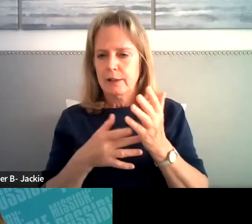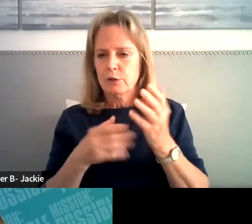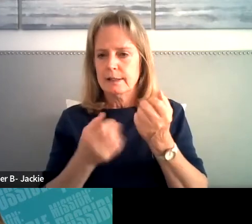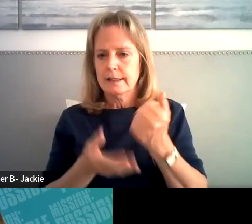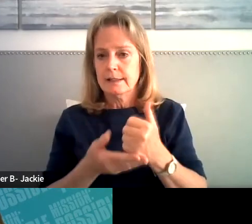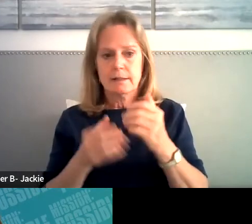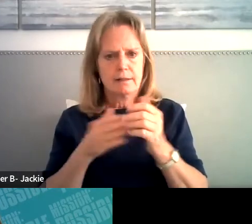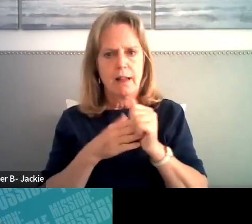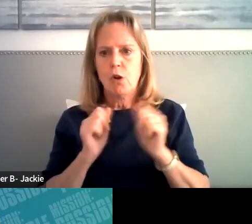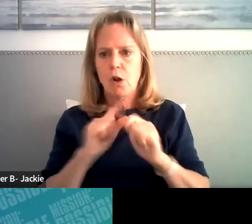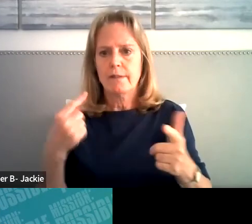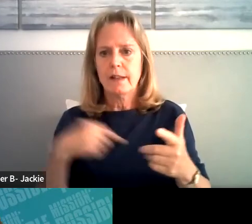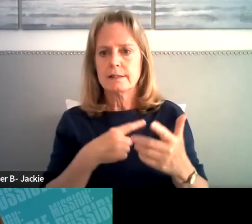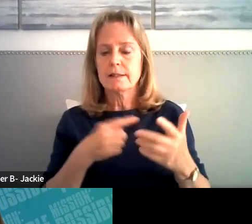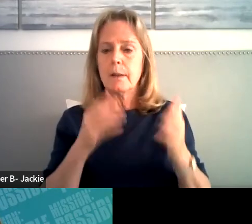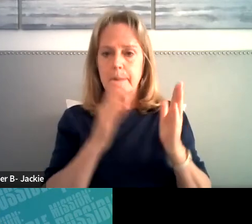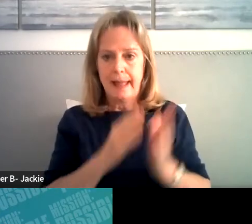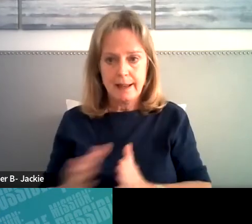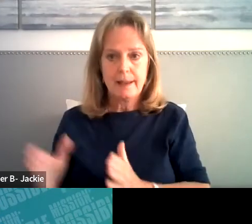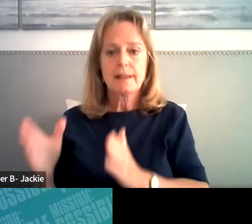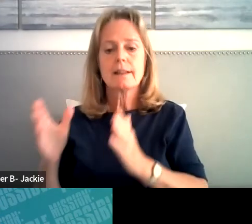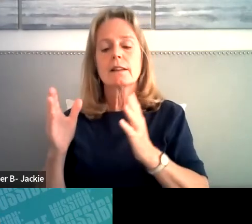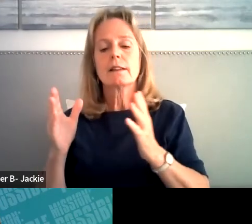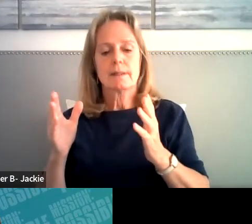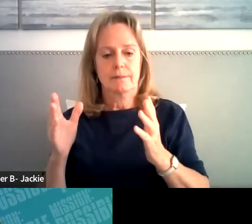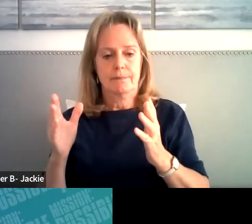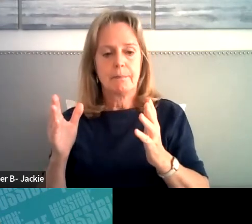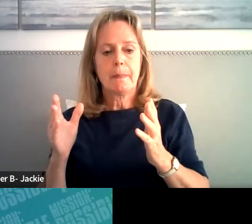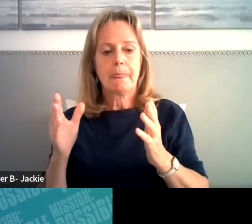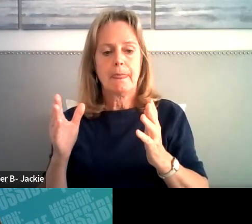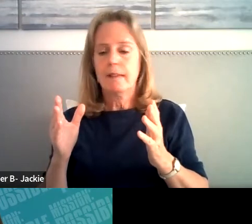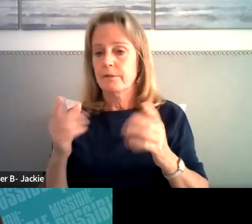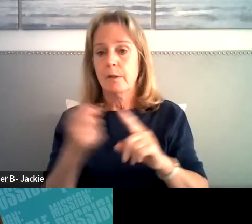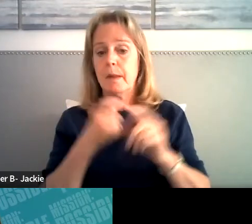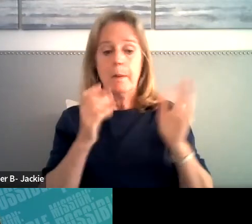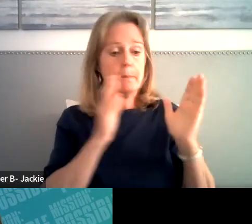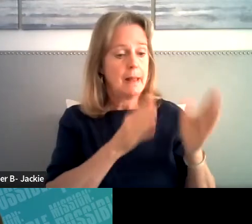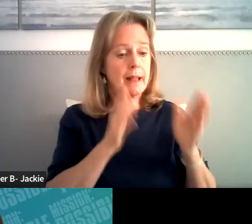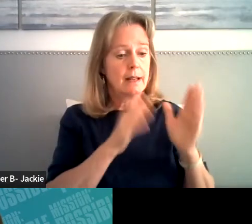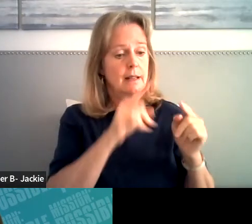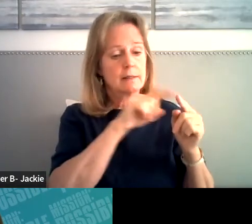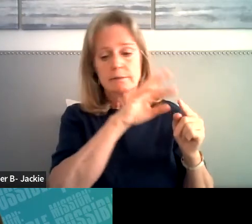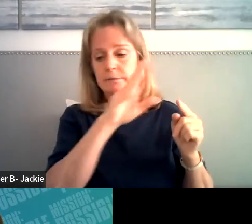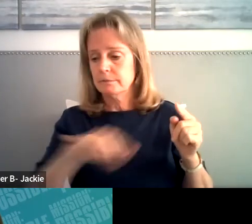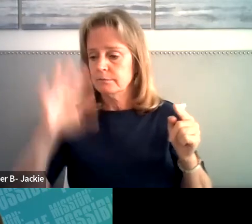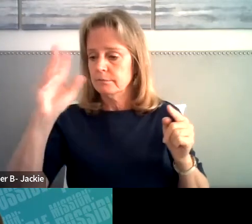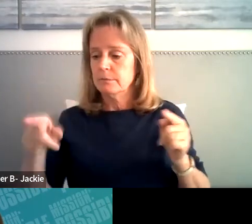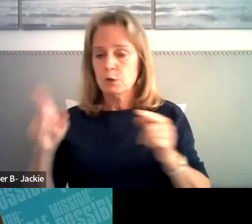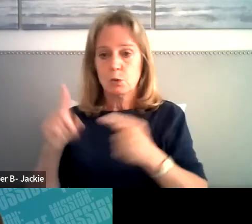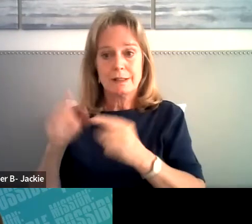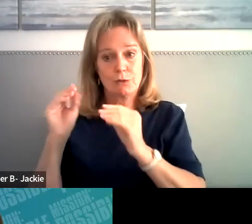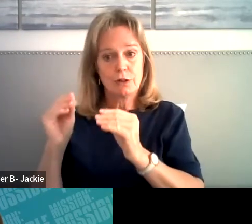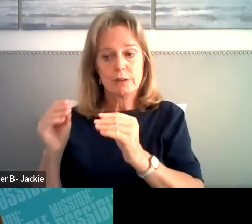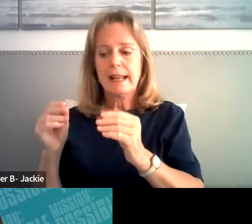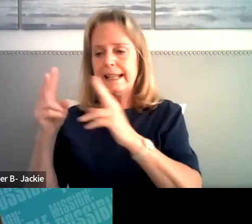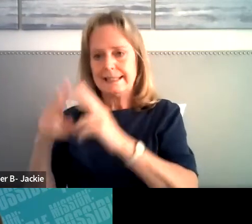in planning intentionally when it comes to from the planning all the way to instruction and even the